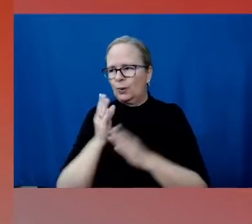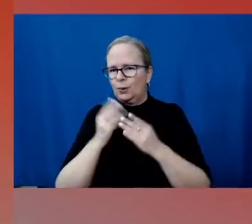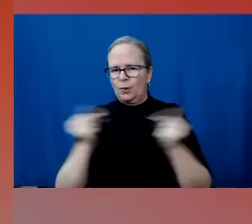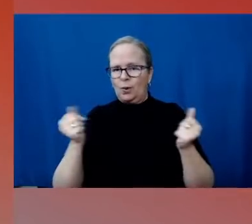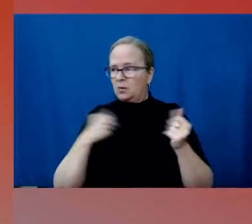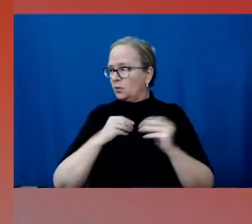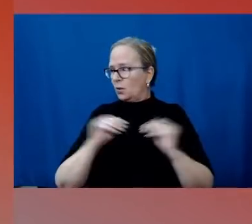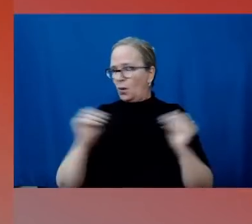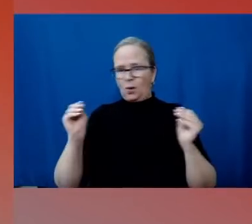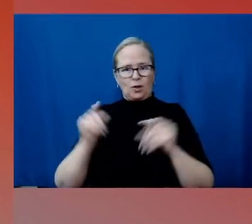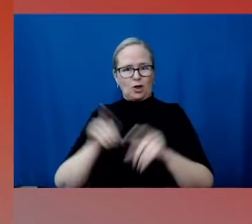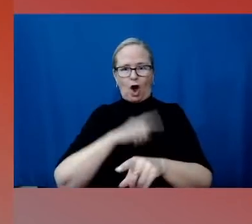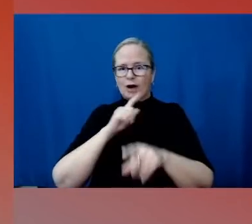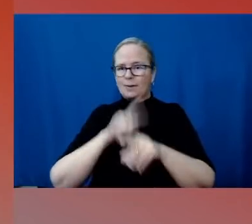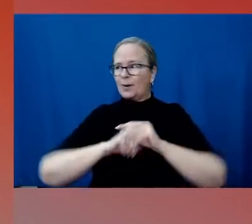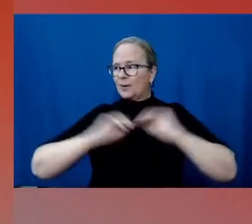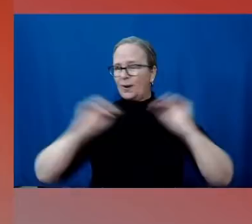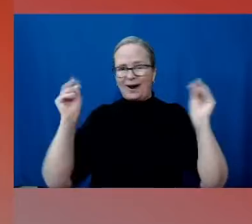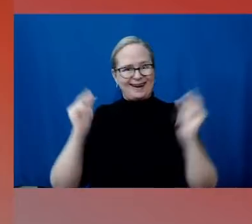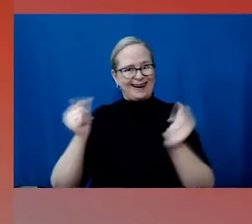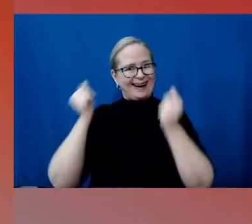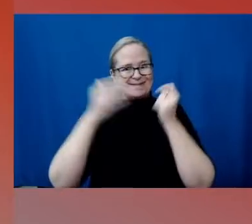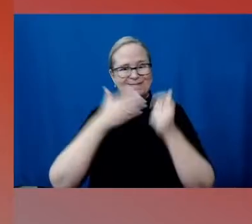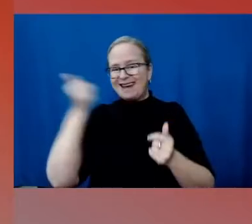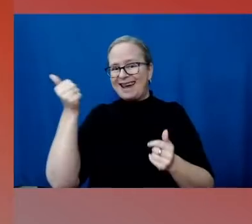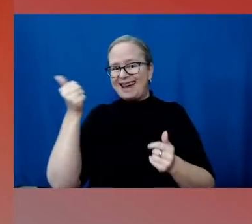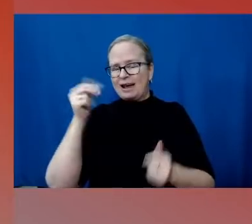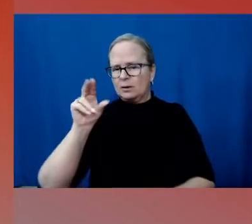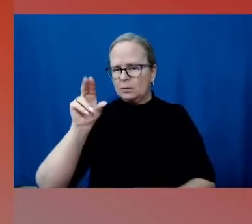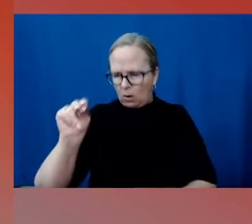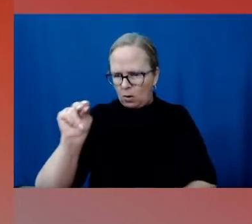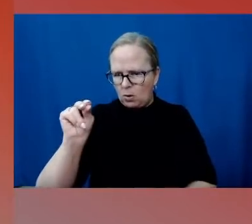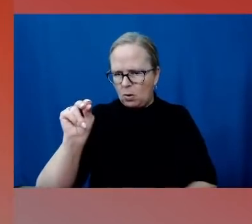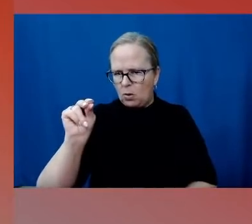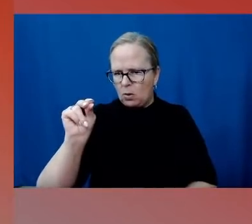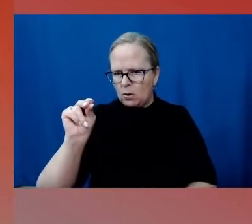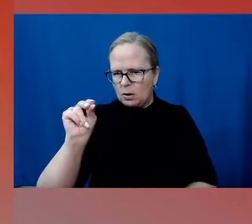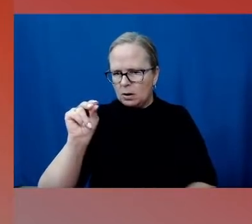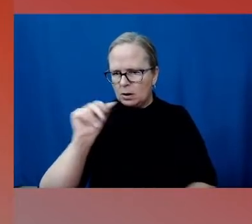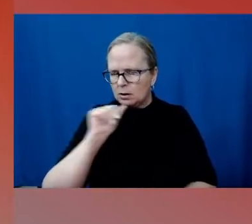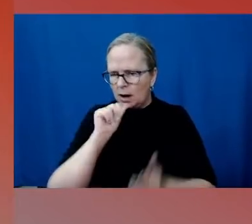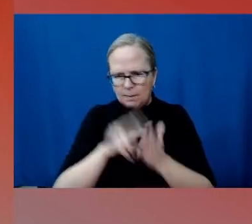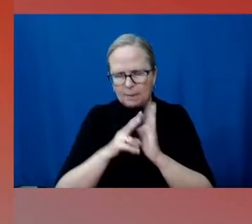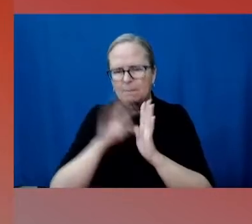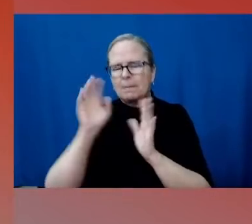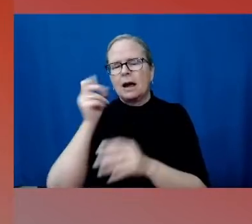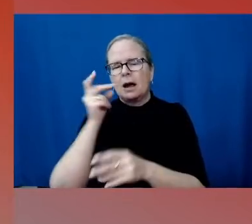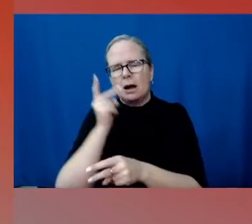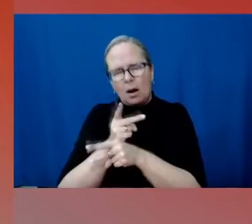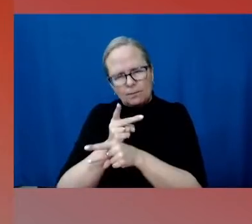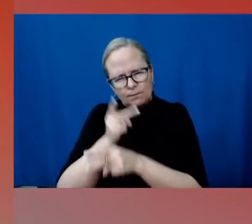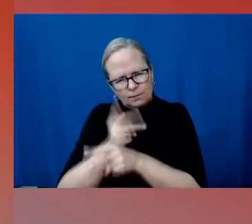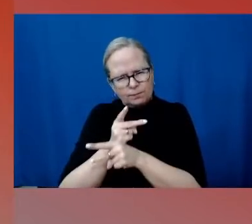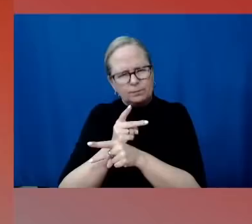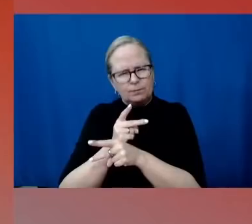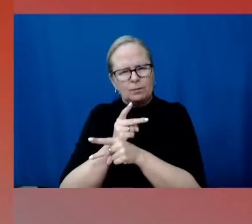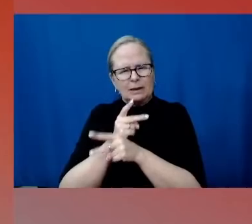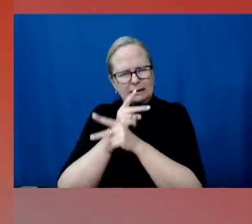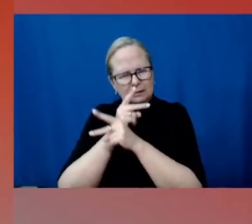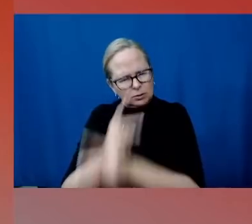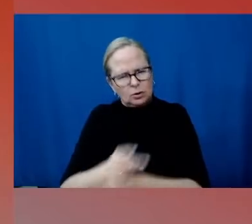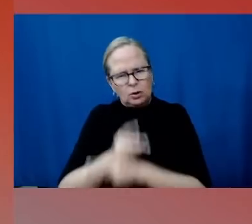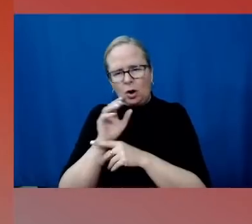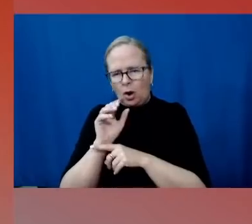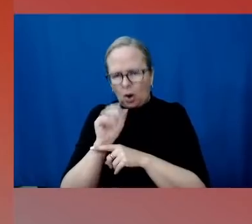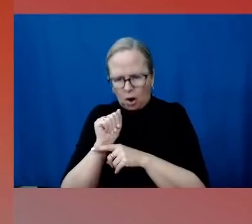long-term effects and you're going to be you'll be fine in a day or two and poof, you're better. It doesn't mean that. And so be cautious.